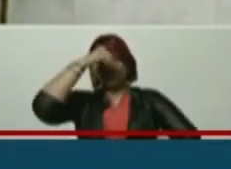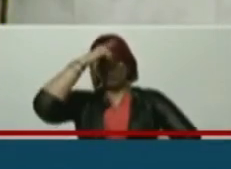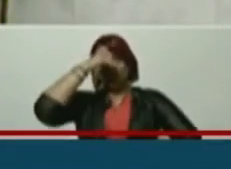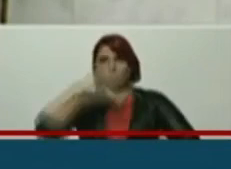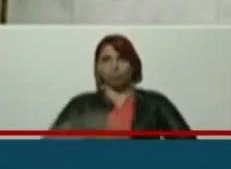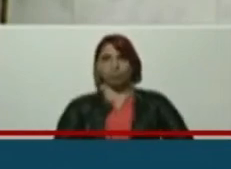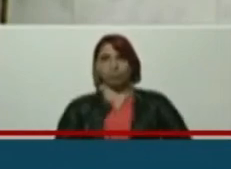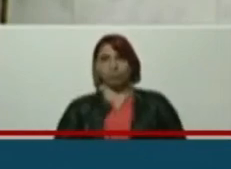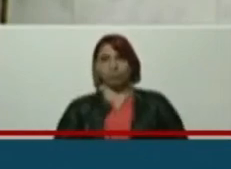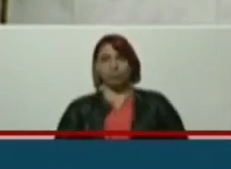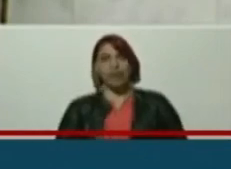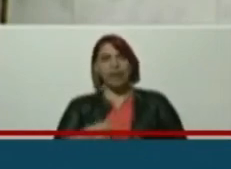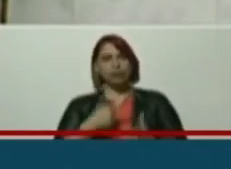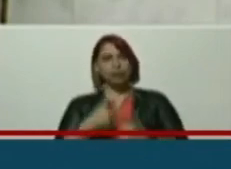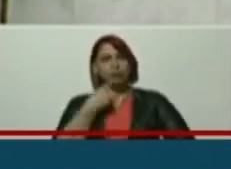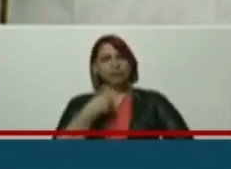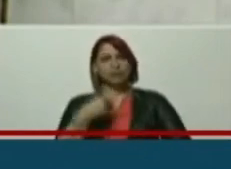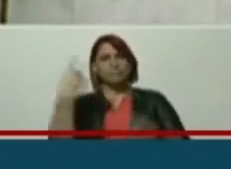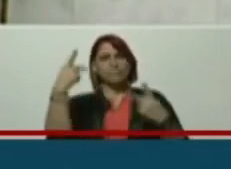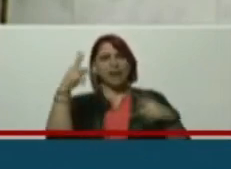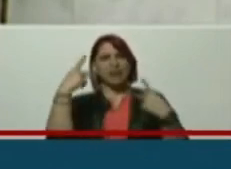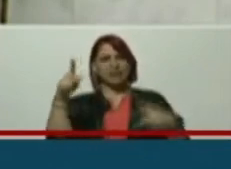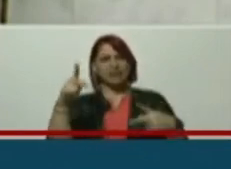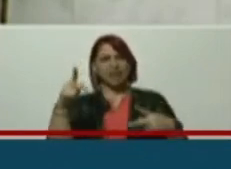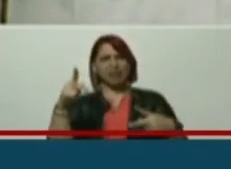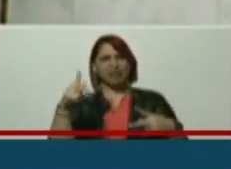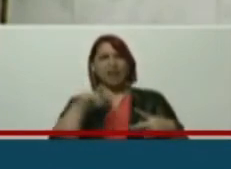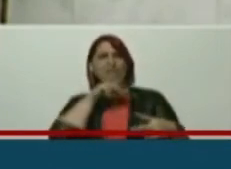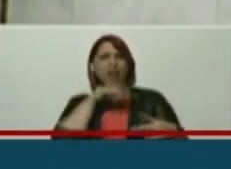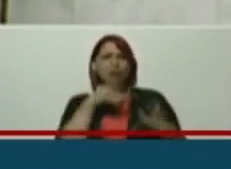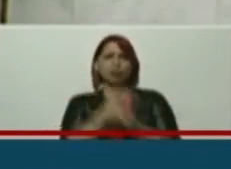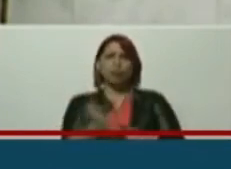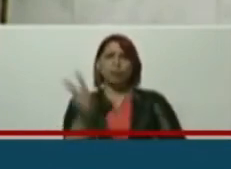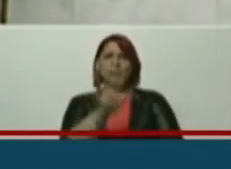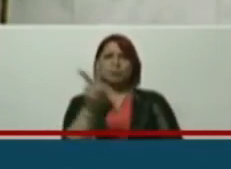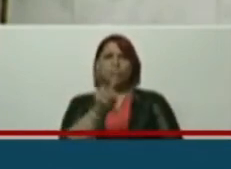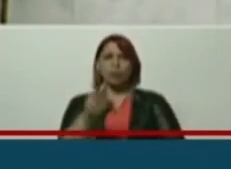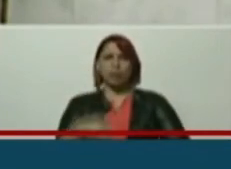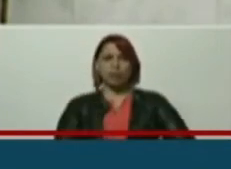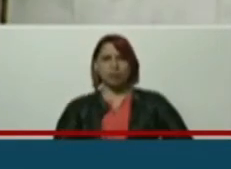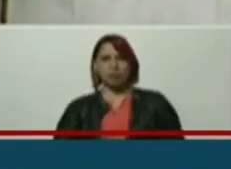Trump, and he wrote several pages about Venezuela.